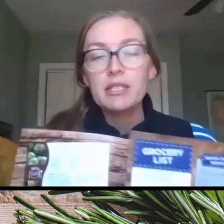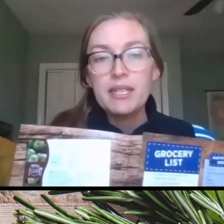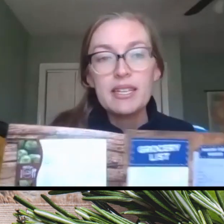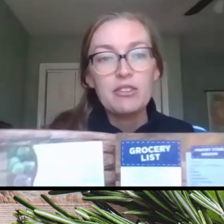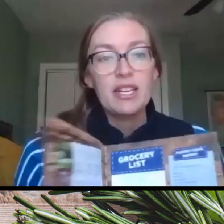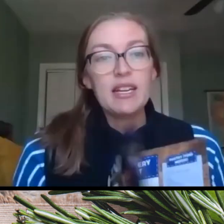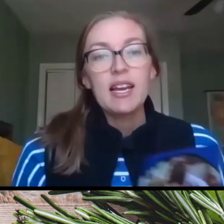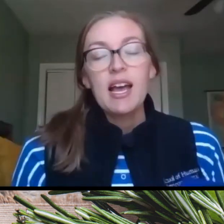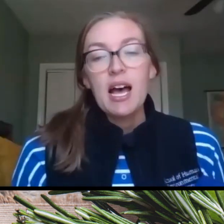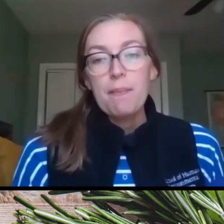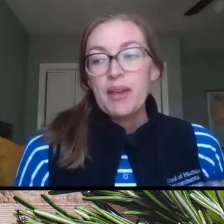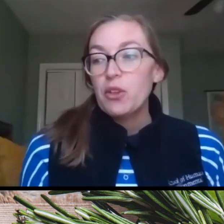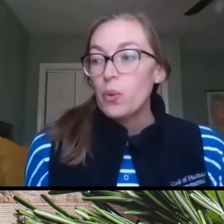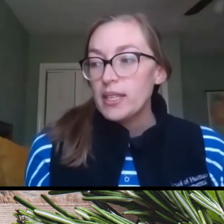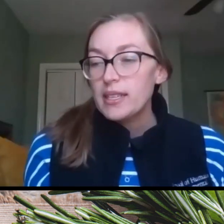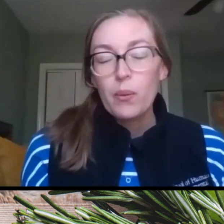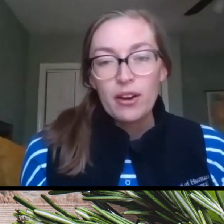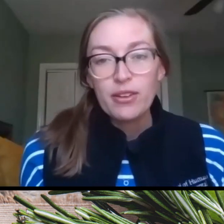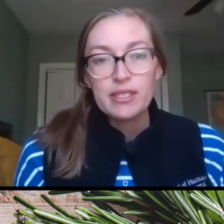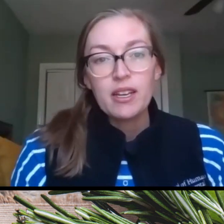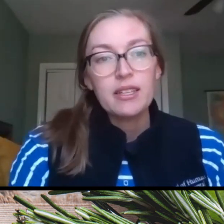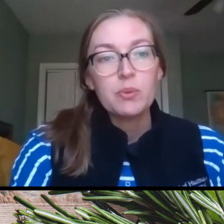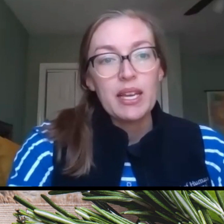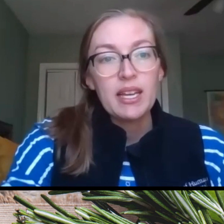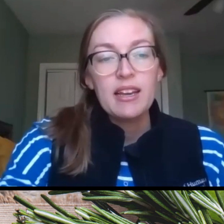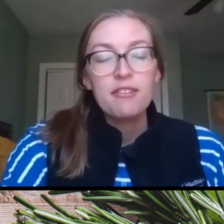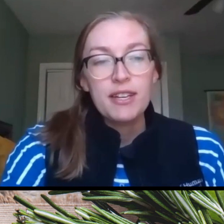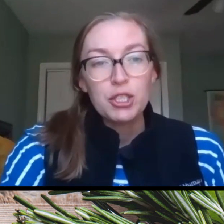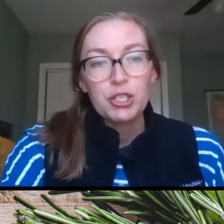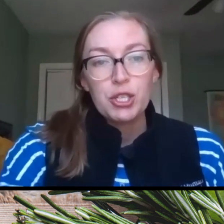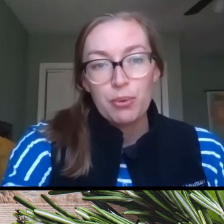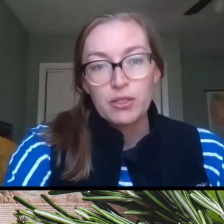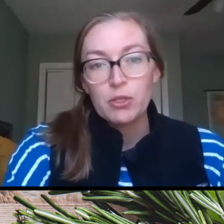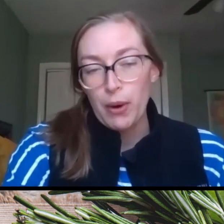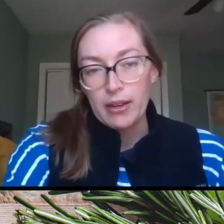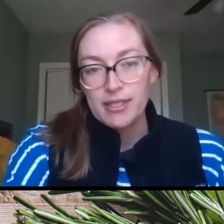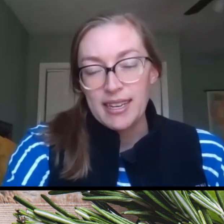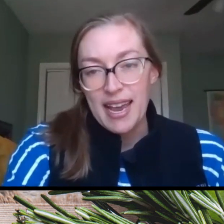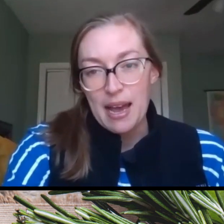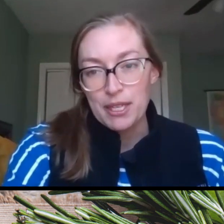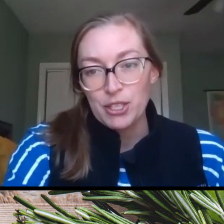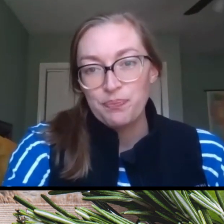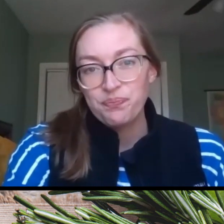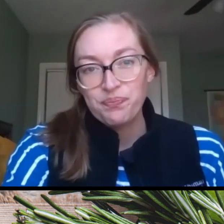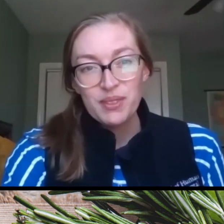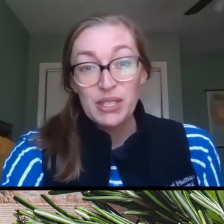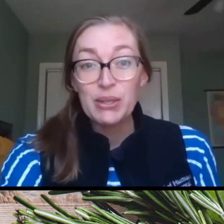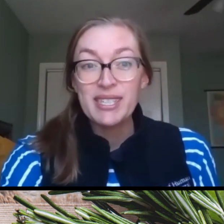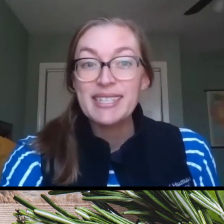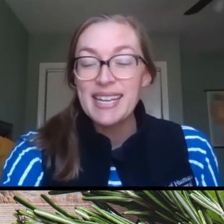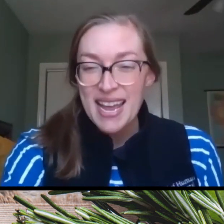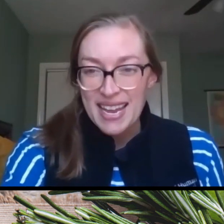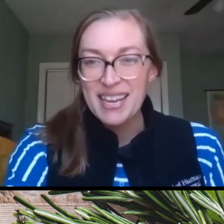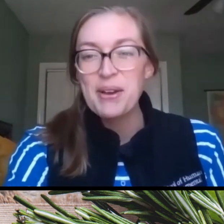the recipes that you need. And the one that we are focusing on this week features Brussels sprouts and cabbage.